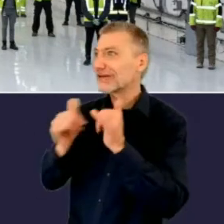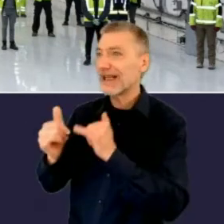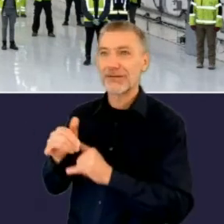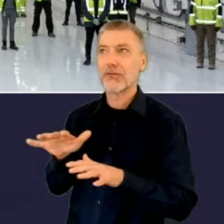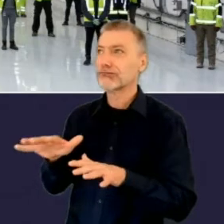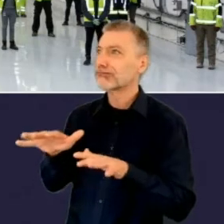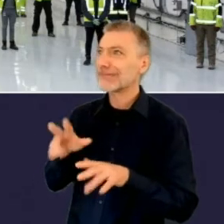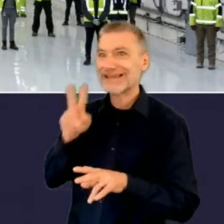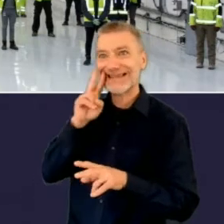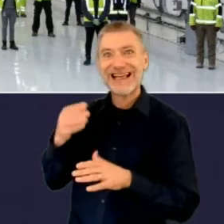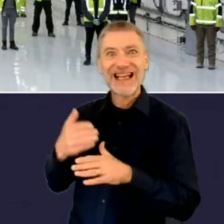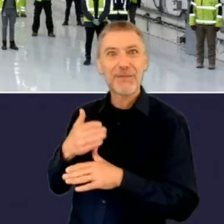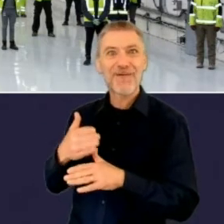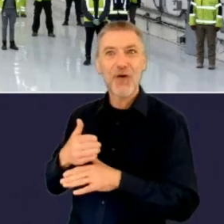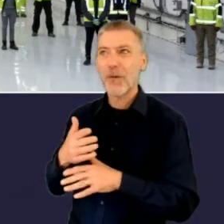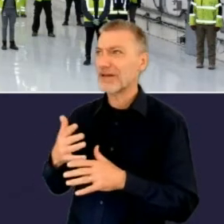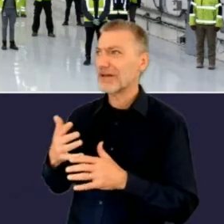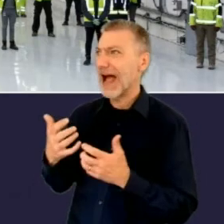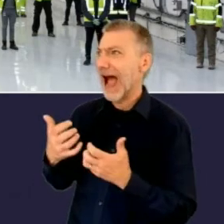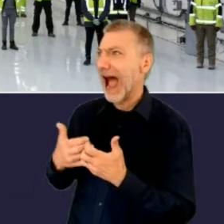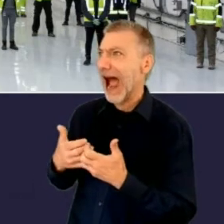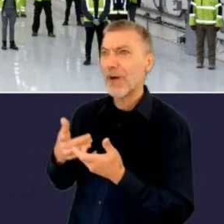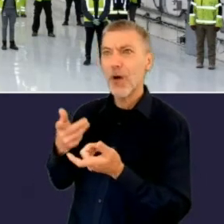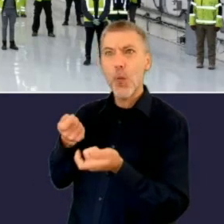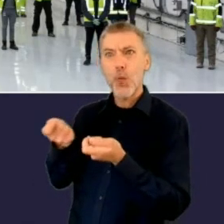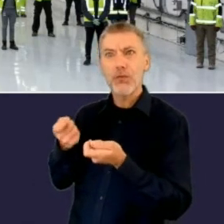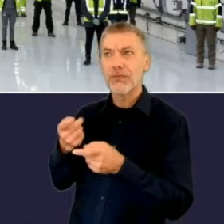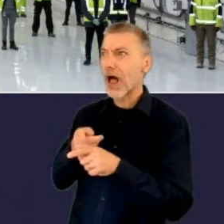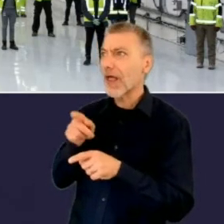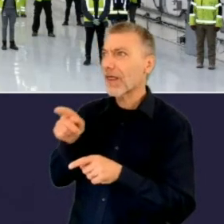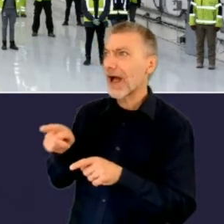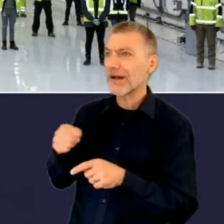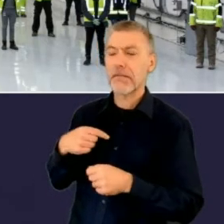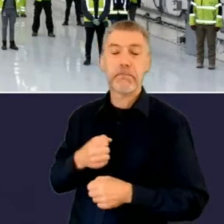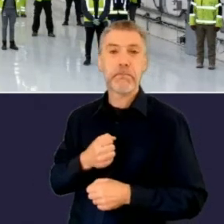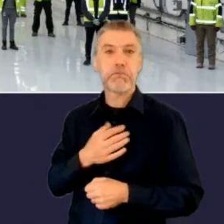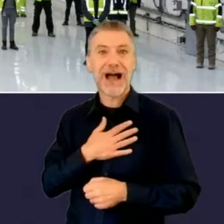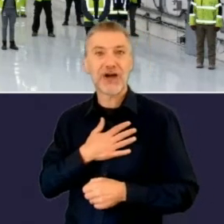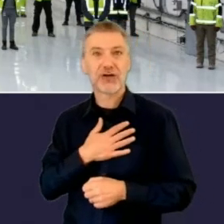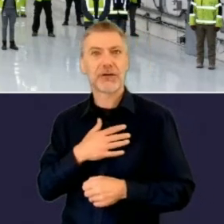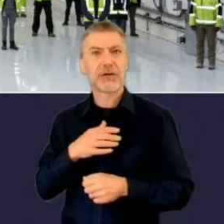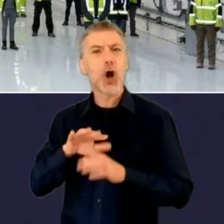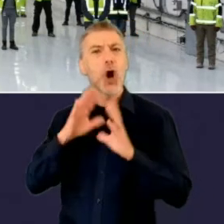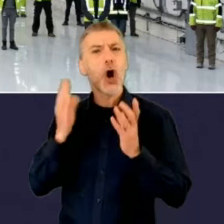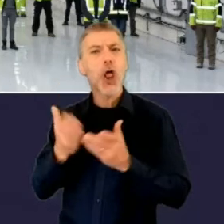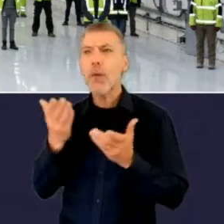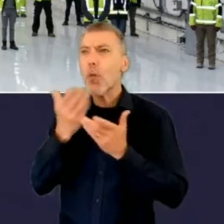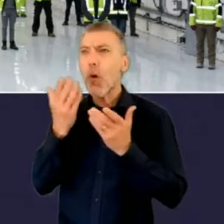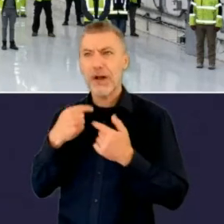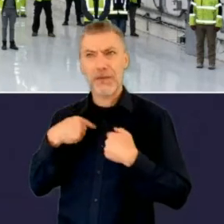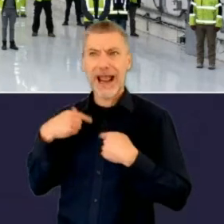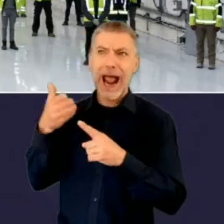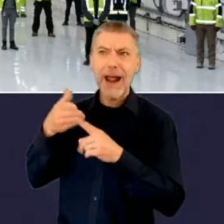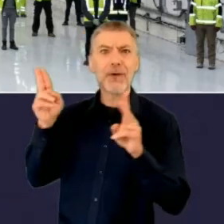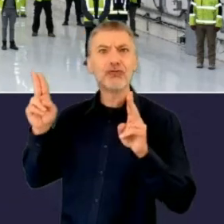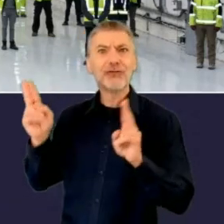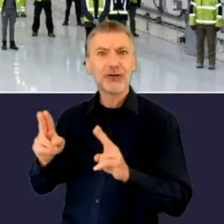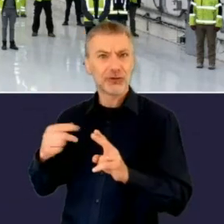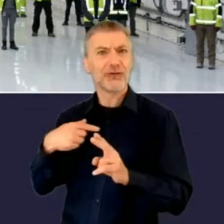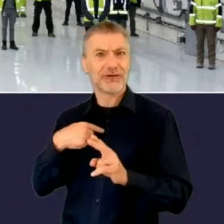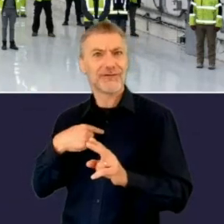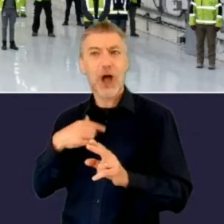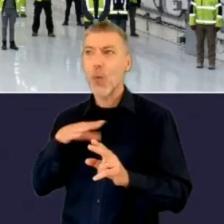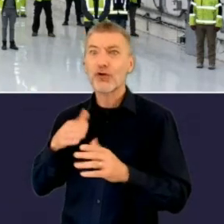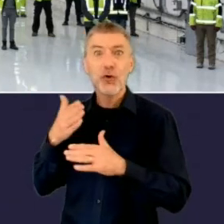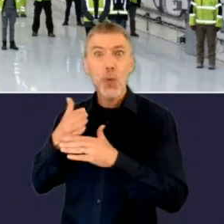why it operates in that specific way. So I'm passionate about reducing the effects of global warming and pollution levels. Being able to work on these future projects aimed